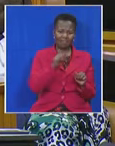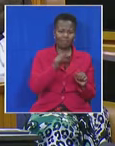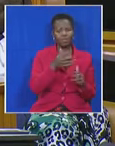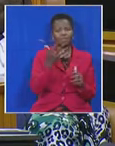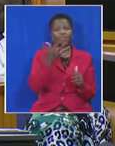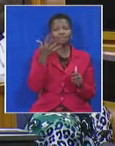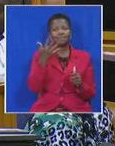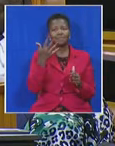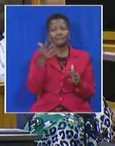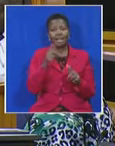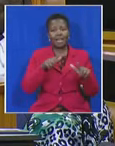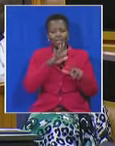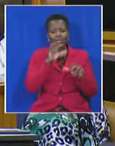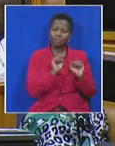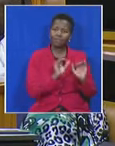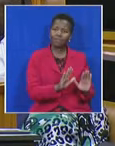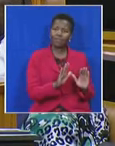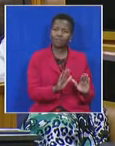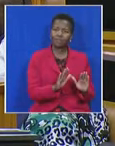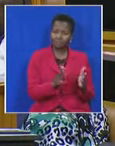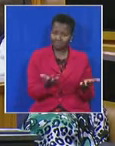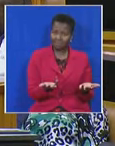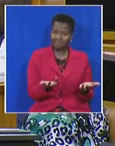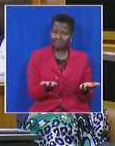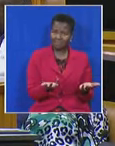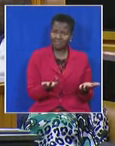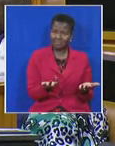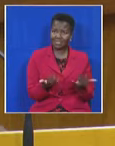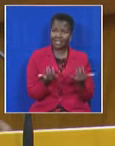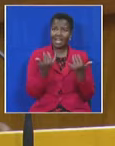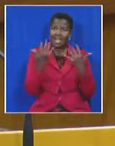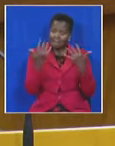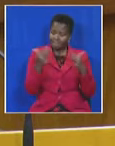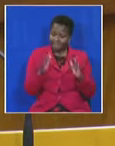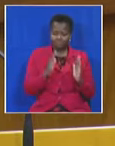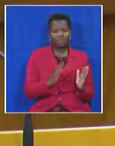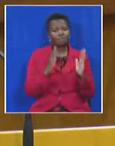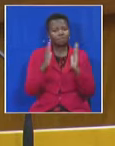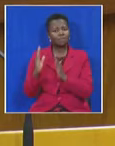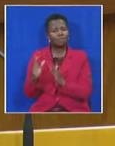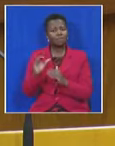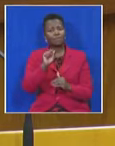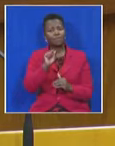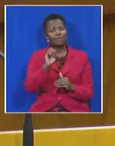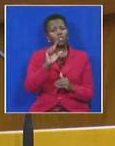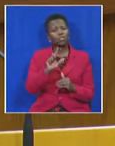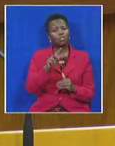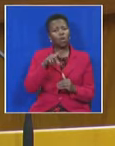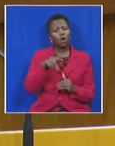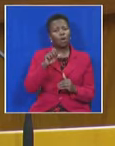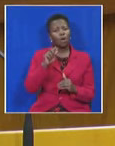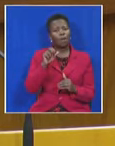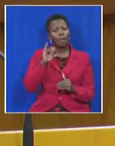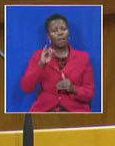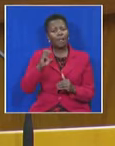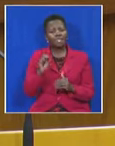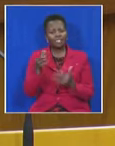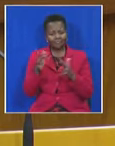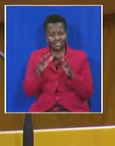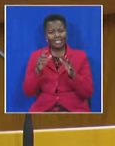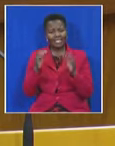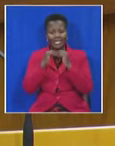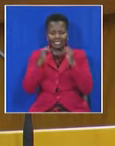8-point-something% of the land of South Africa. And that was followed by what Sol Plaatje deals with